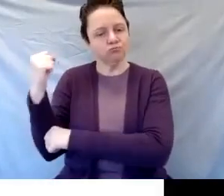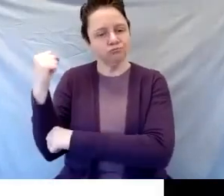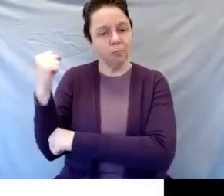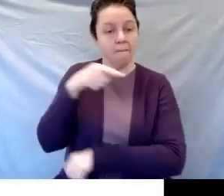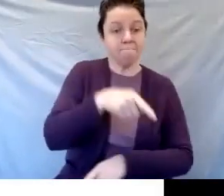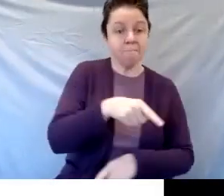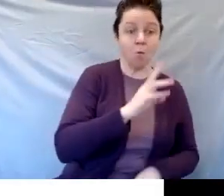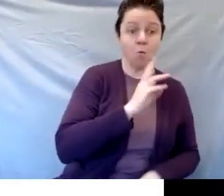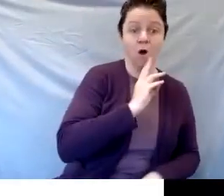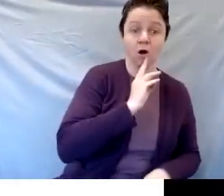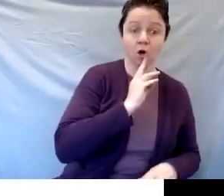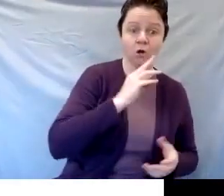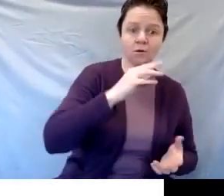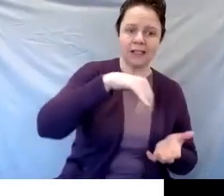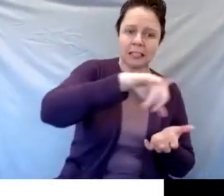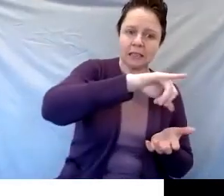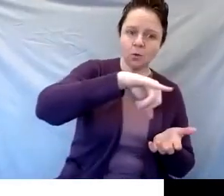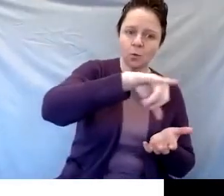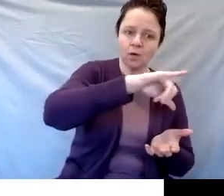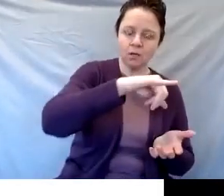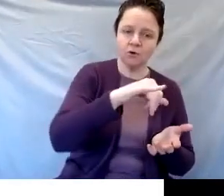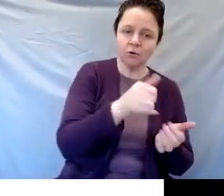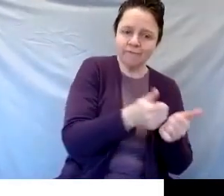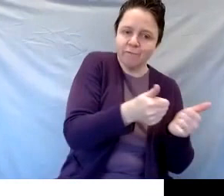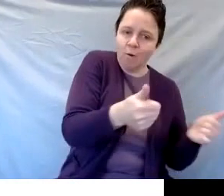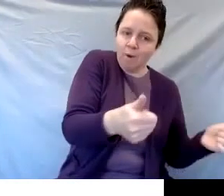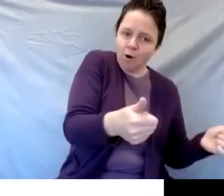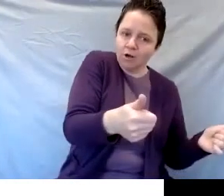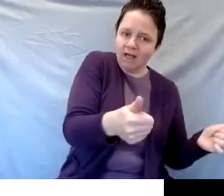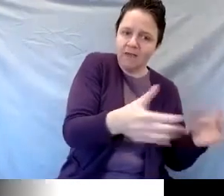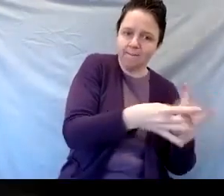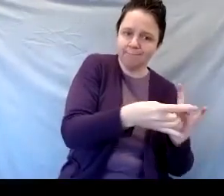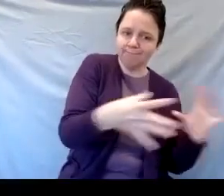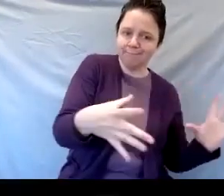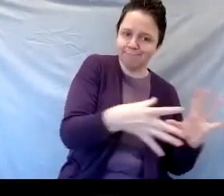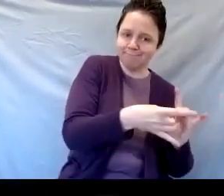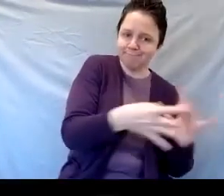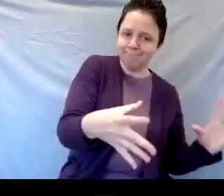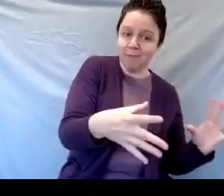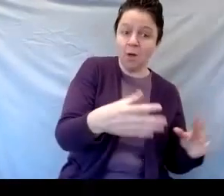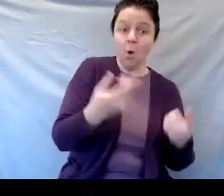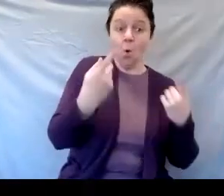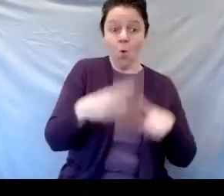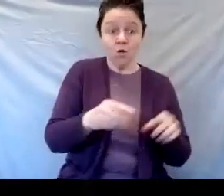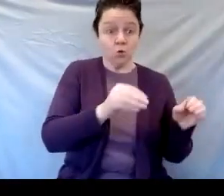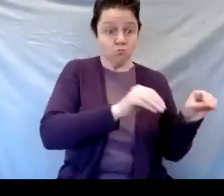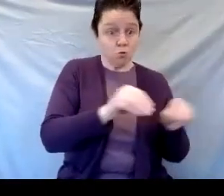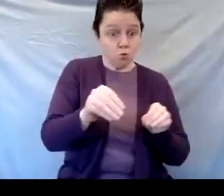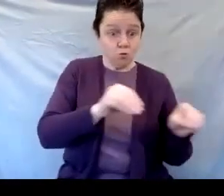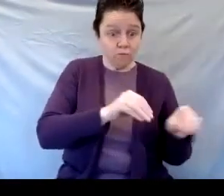further apart, and they're constantly breaking and rebonding. So what I mean by that is when you're moving water around in a